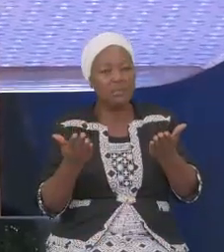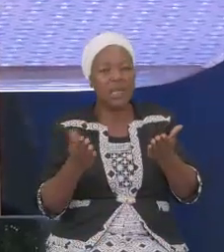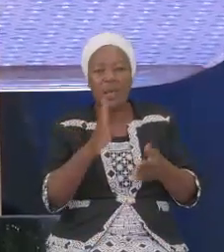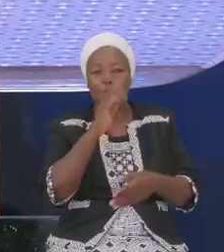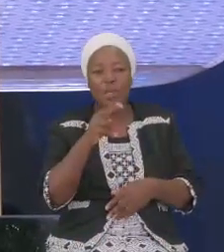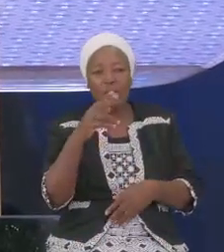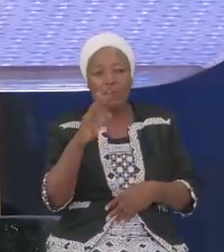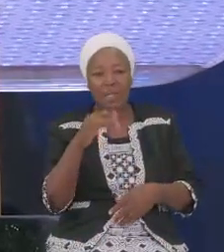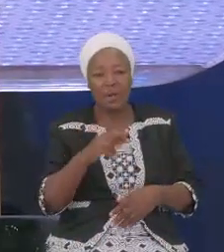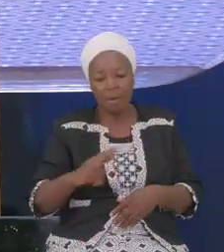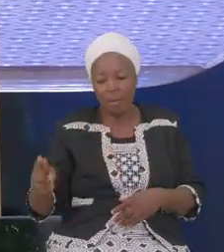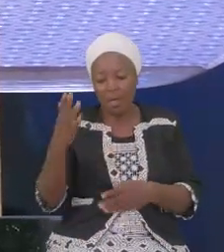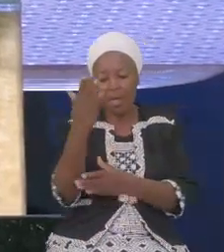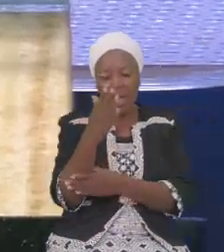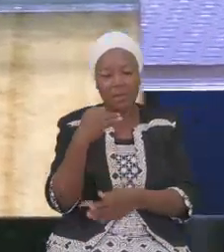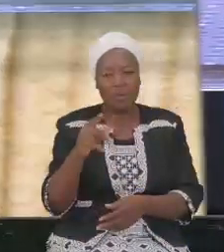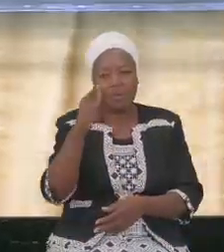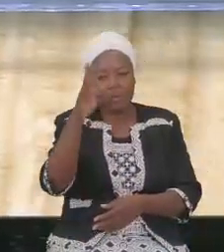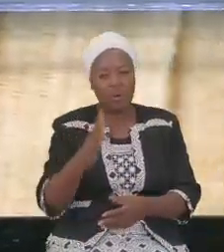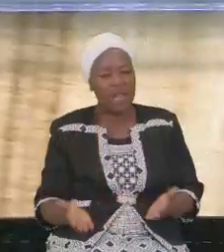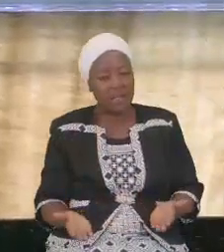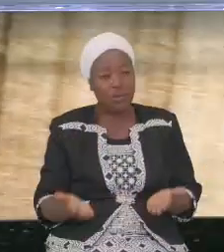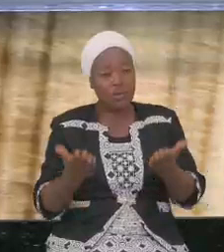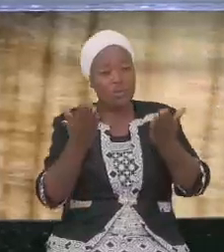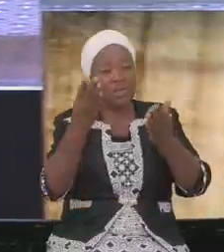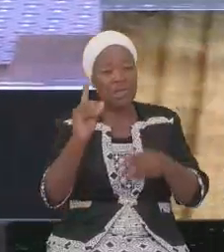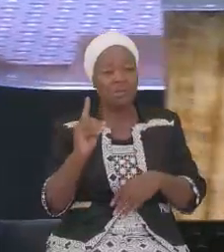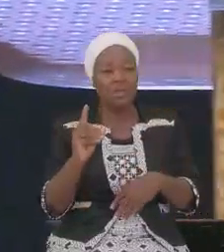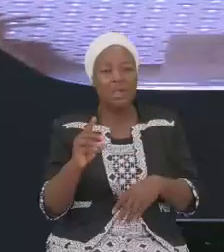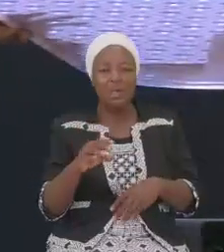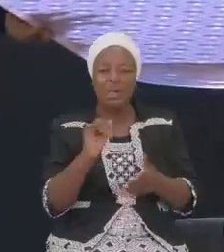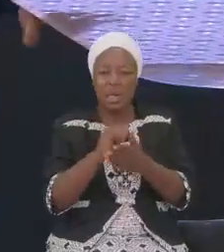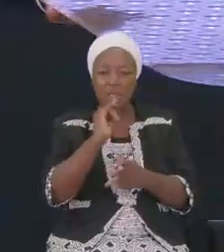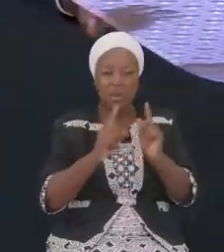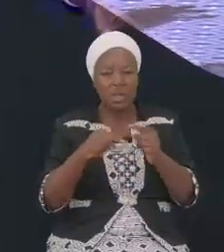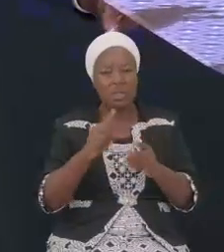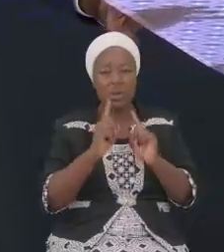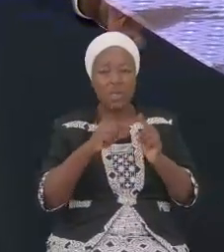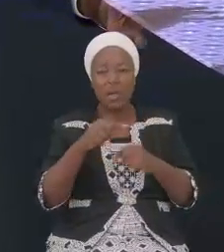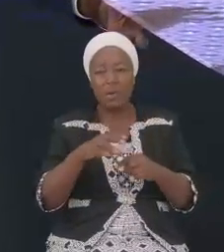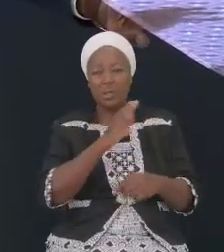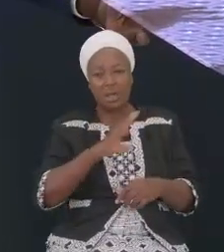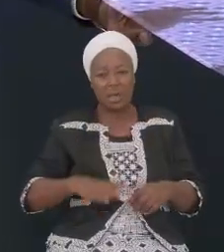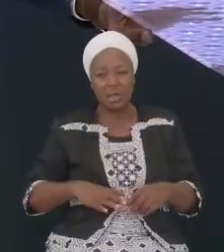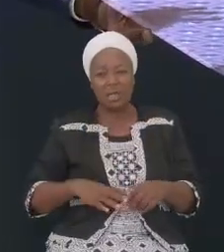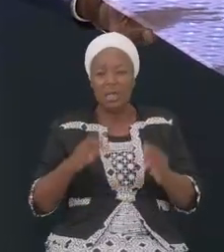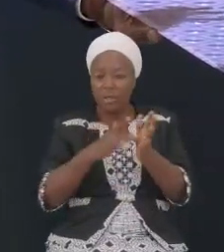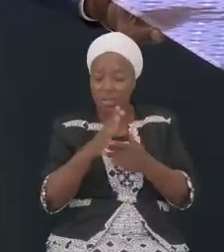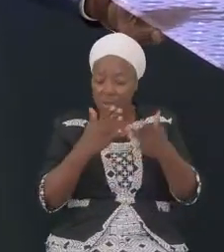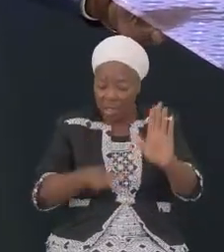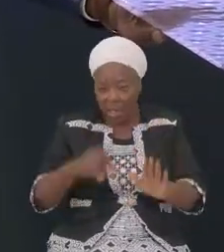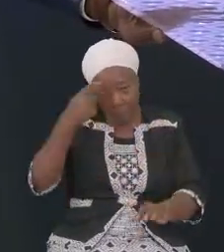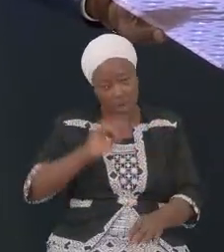Being by the right hand of God exalted. It's talking about Christ. He died for our sins,